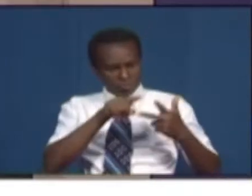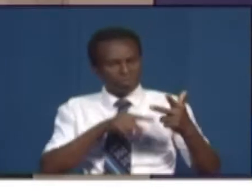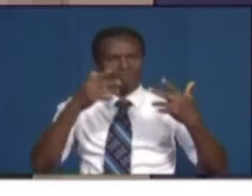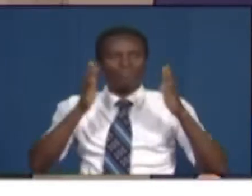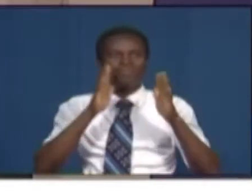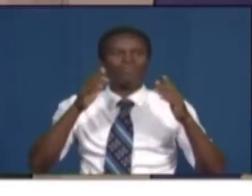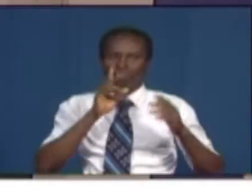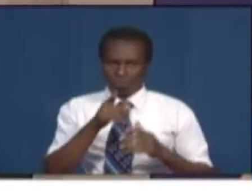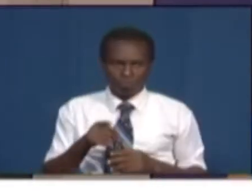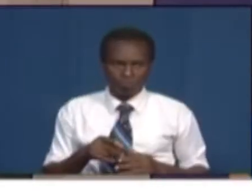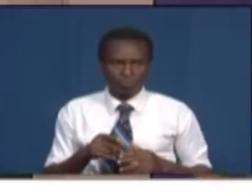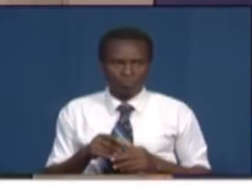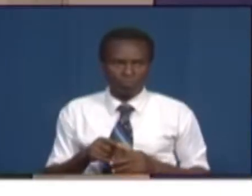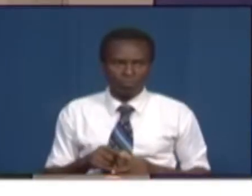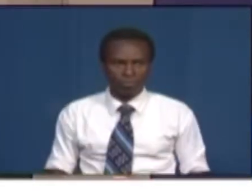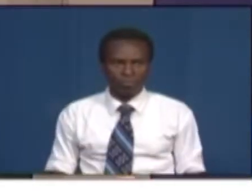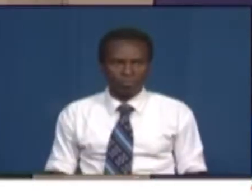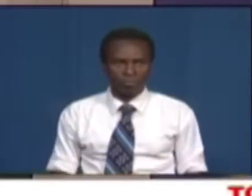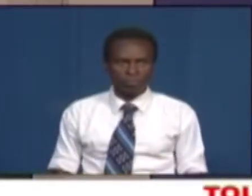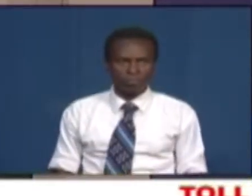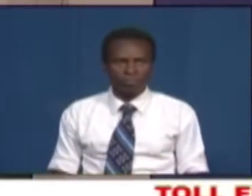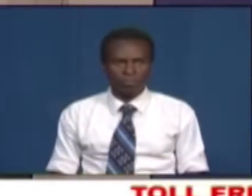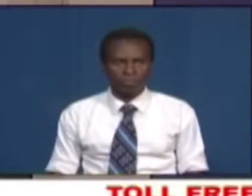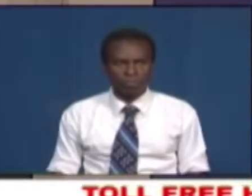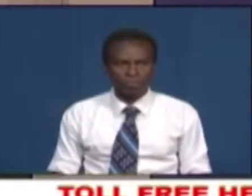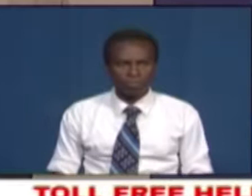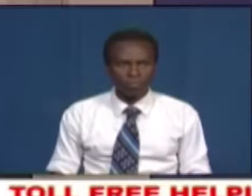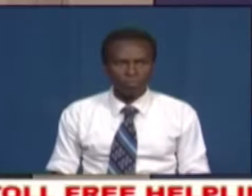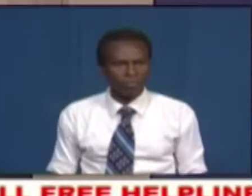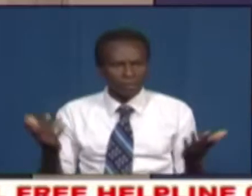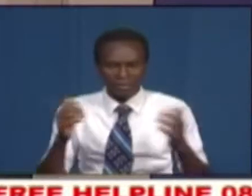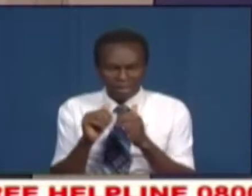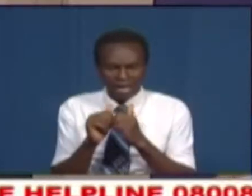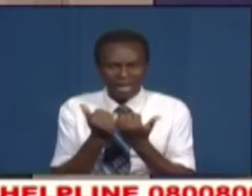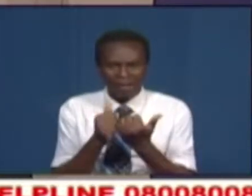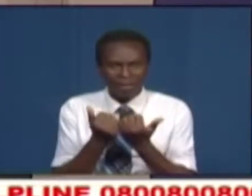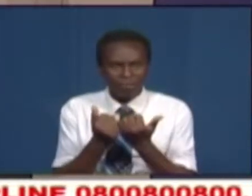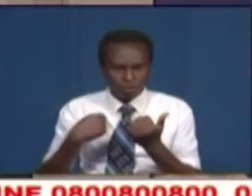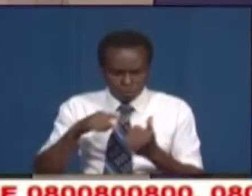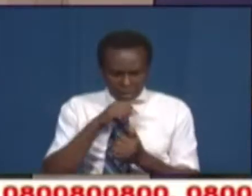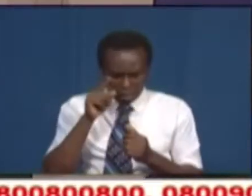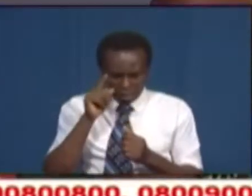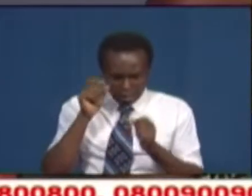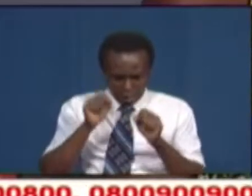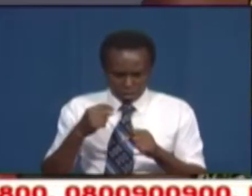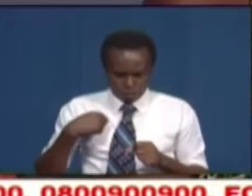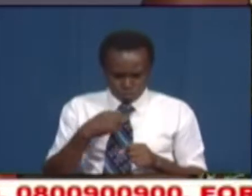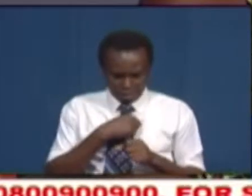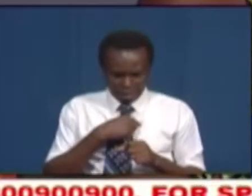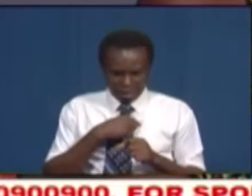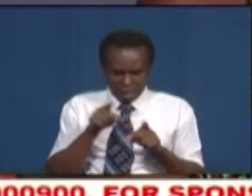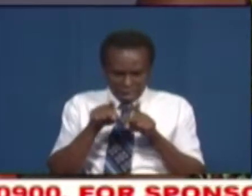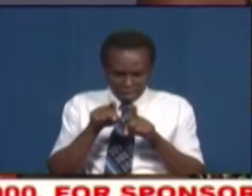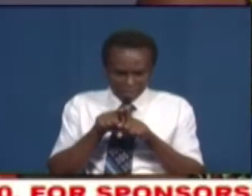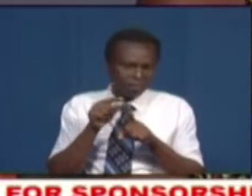emotional well-being of adolescents is extremely important, right? How can we as young people, how can adults and how can